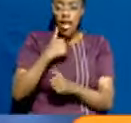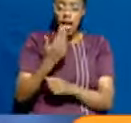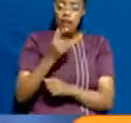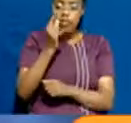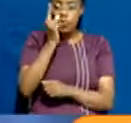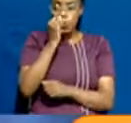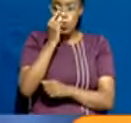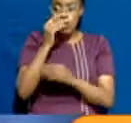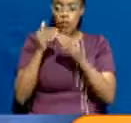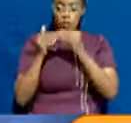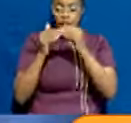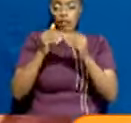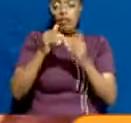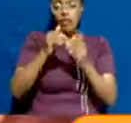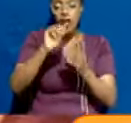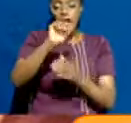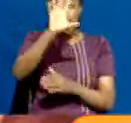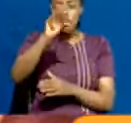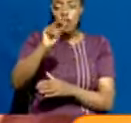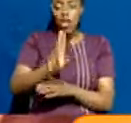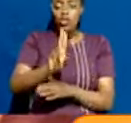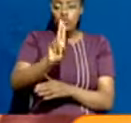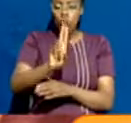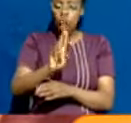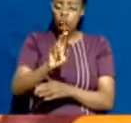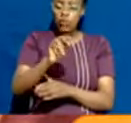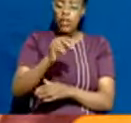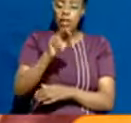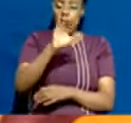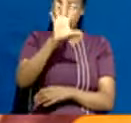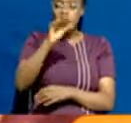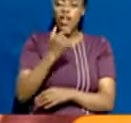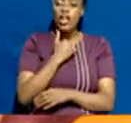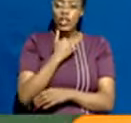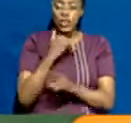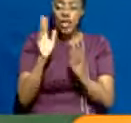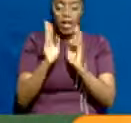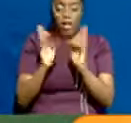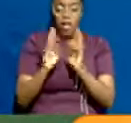as the leadership of the Union works to restore peace between the warring